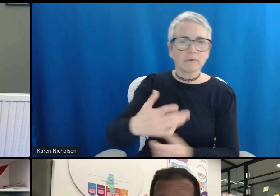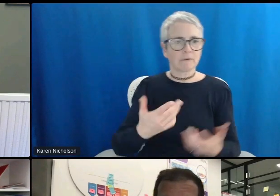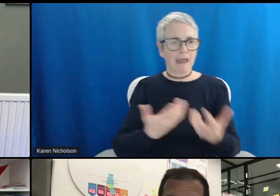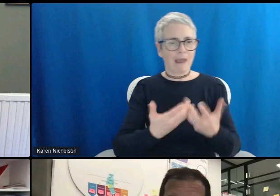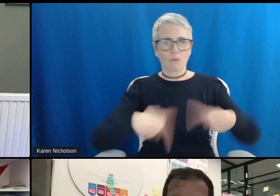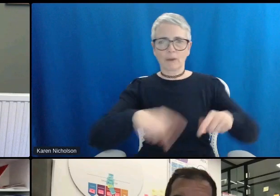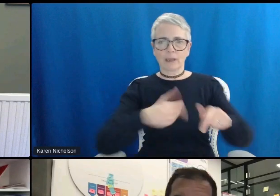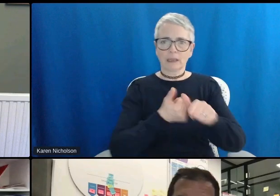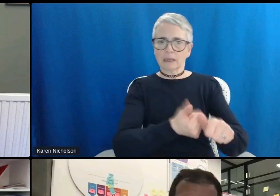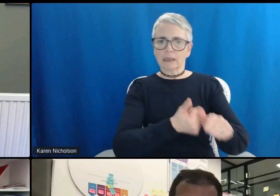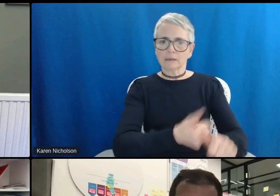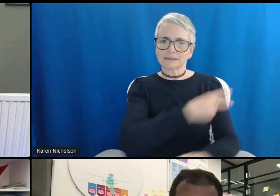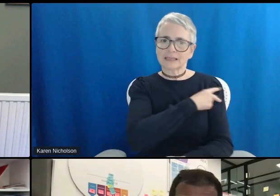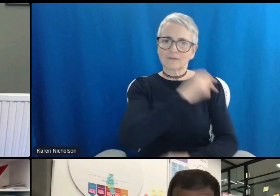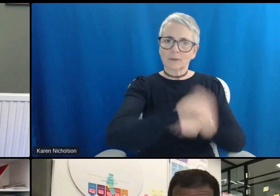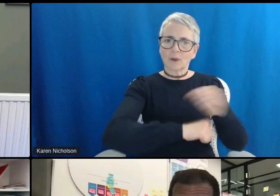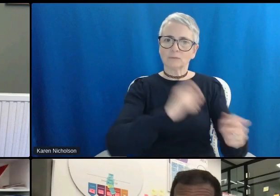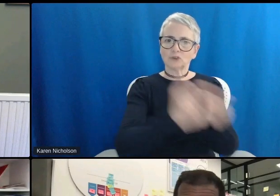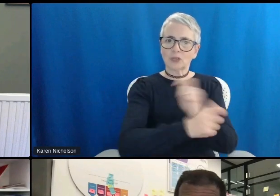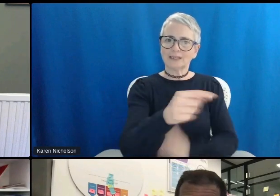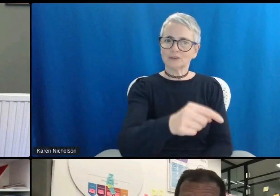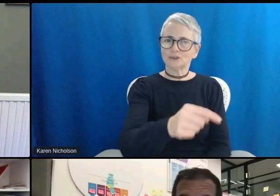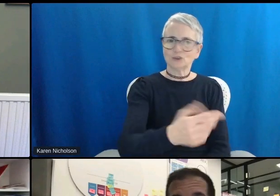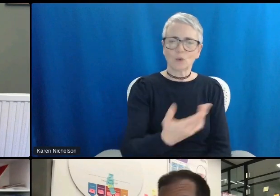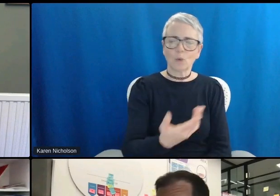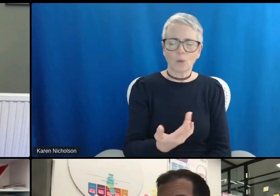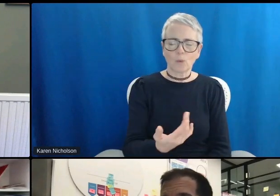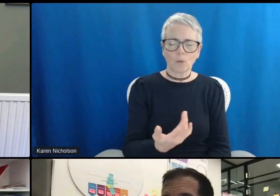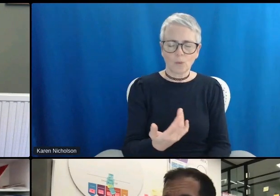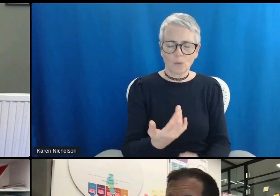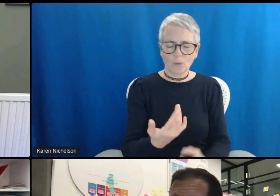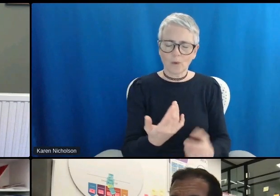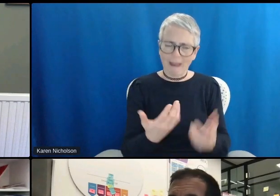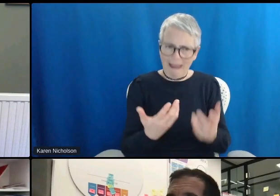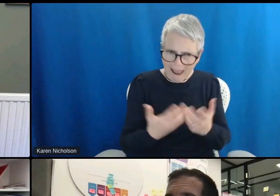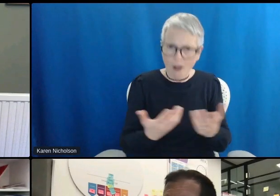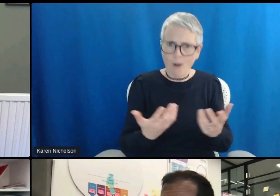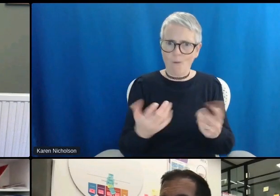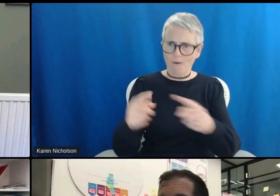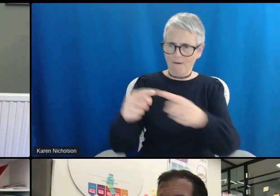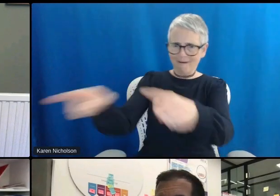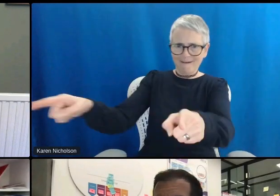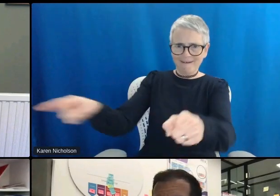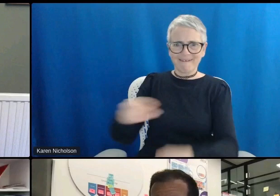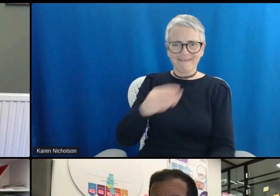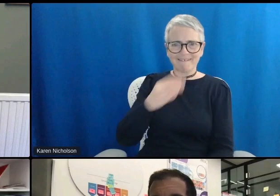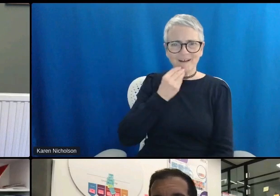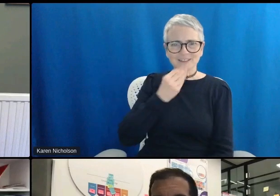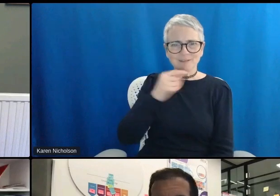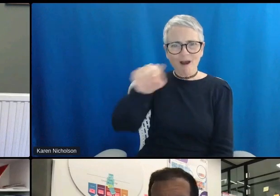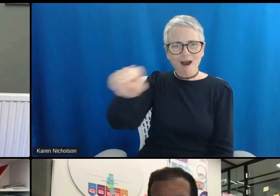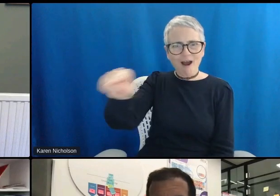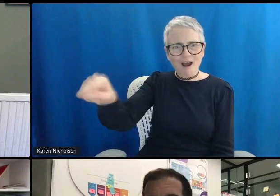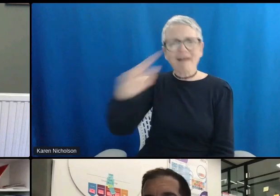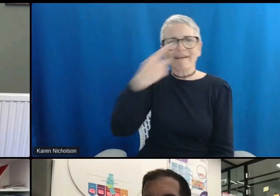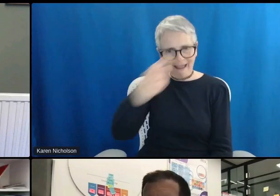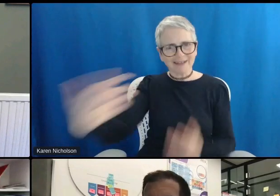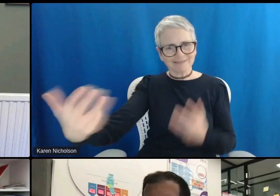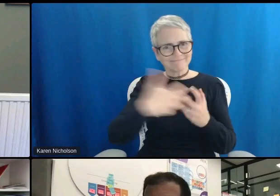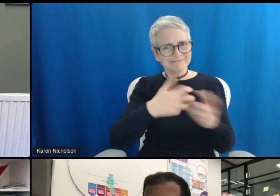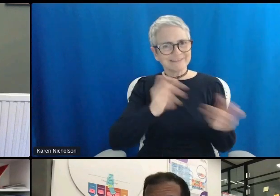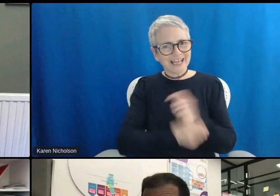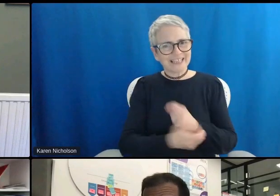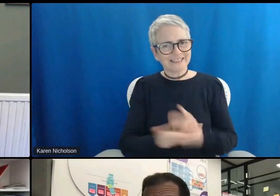change. It's about how you help or allow your clients or your customer to really do the change. Can you help them? Because if you